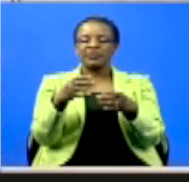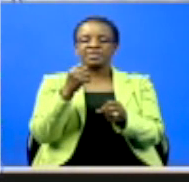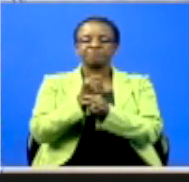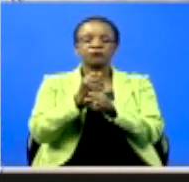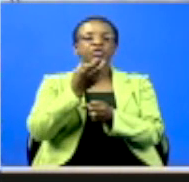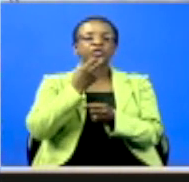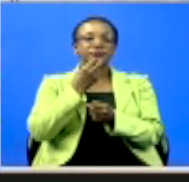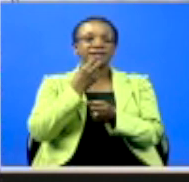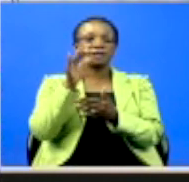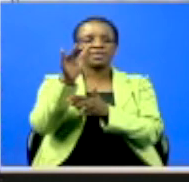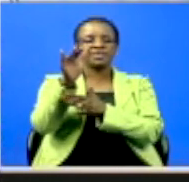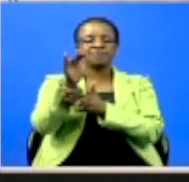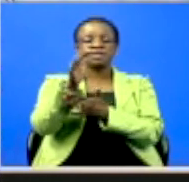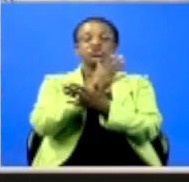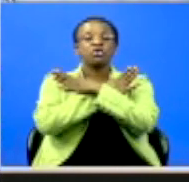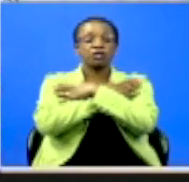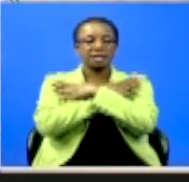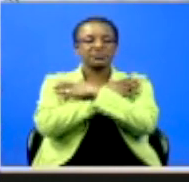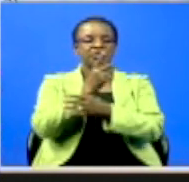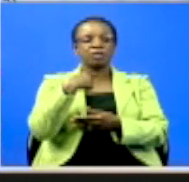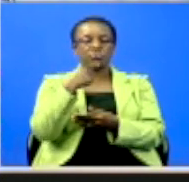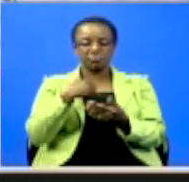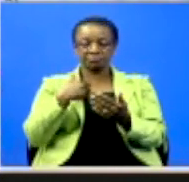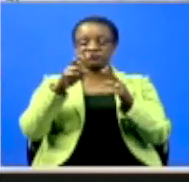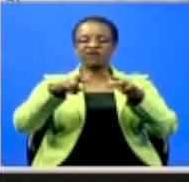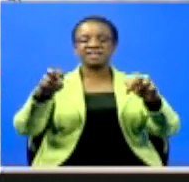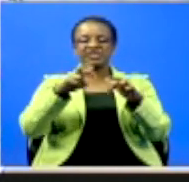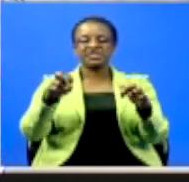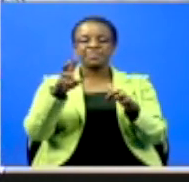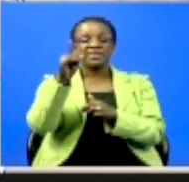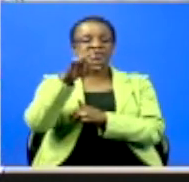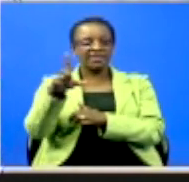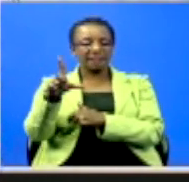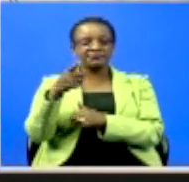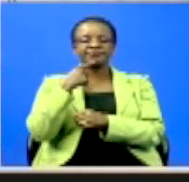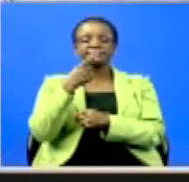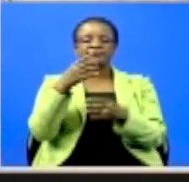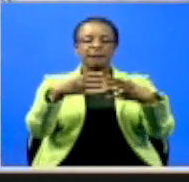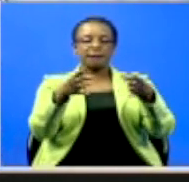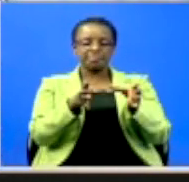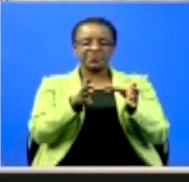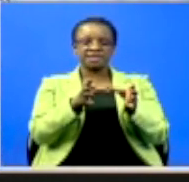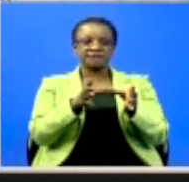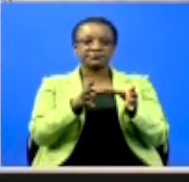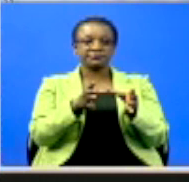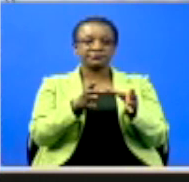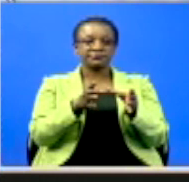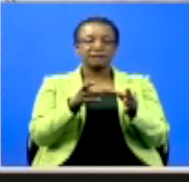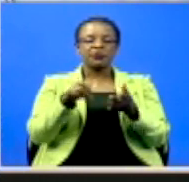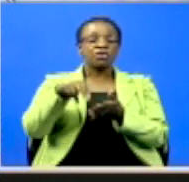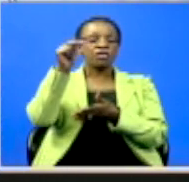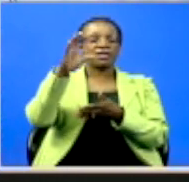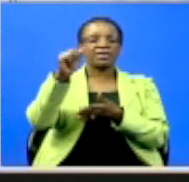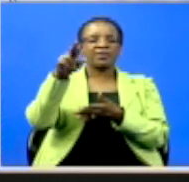his colleagues in the Congress to block and investigate the deal, and said a company in his home state of North Carolina would sell